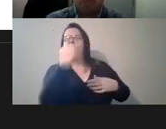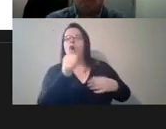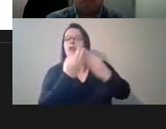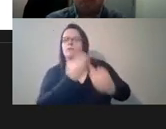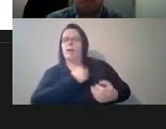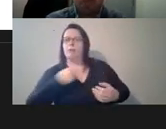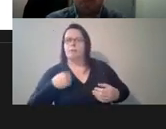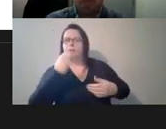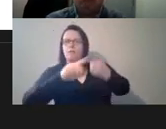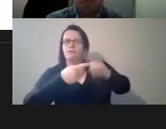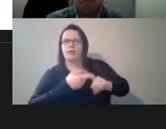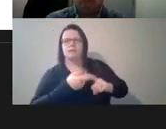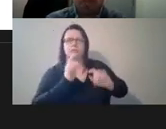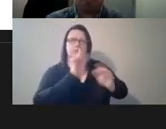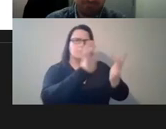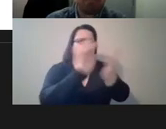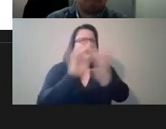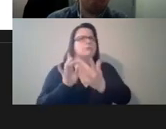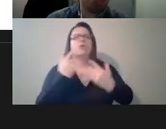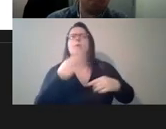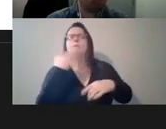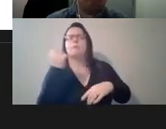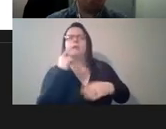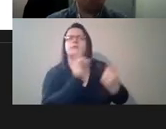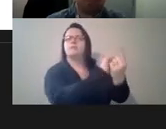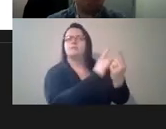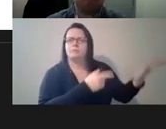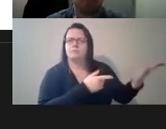when to best do that. So that's good.